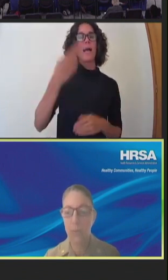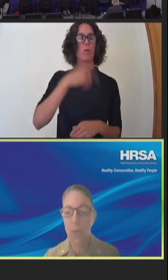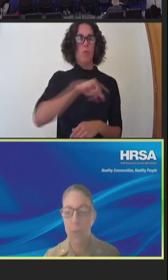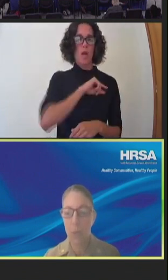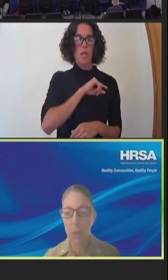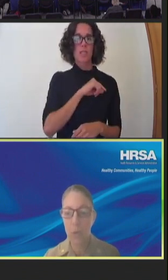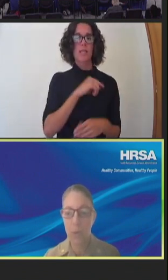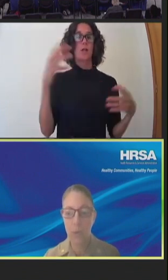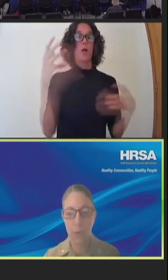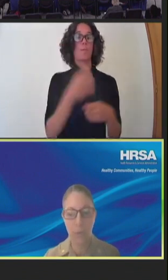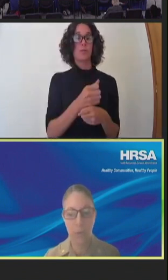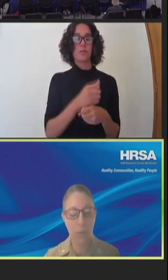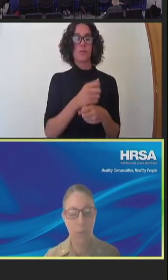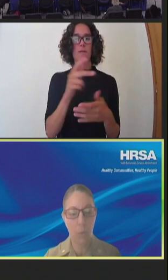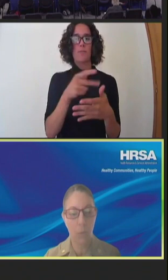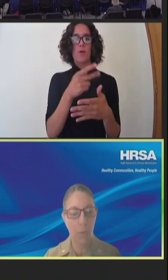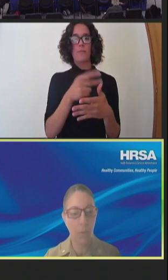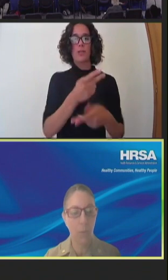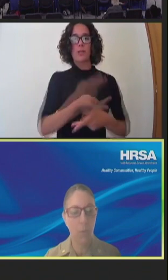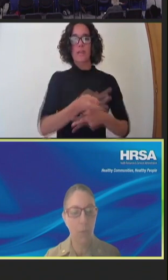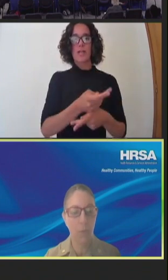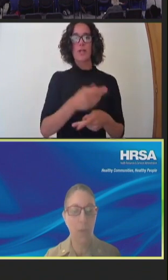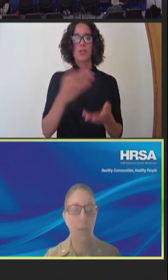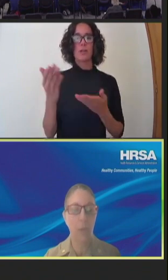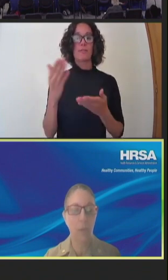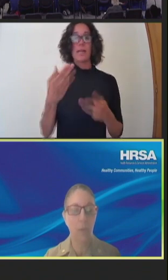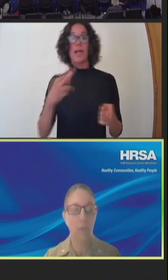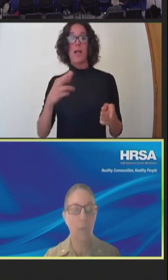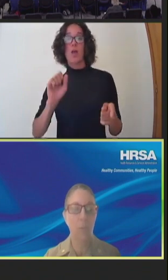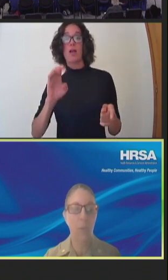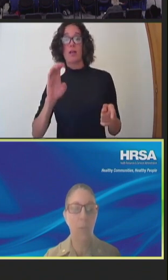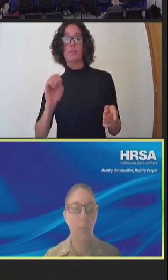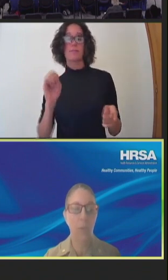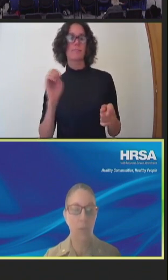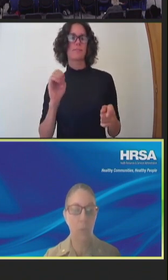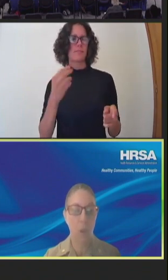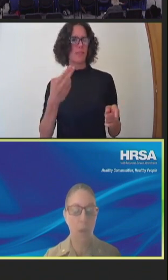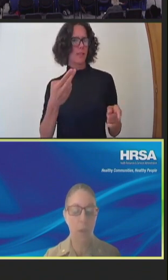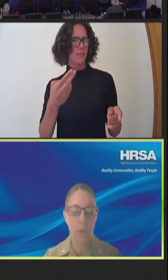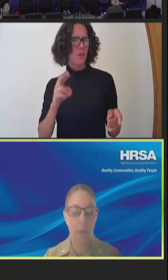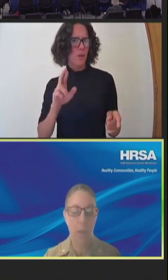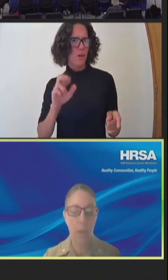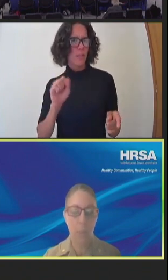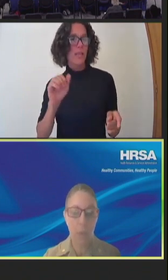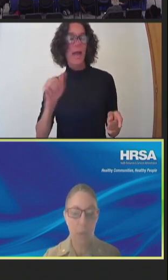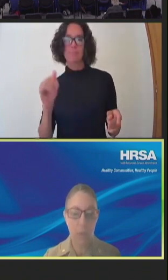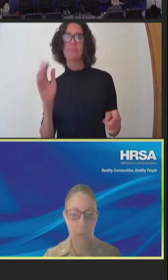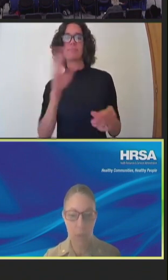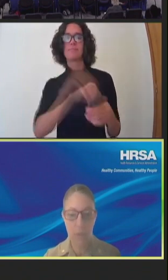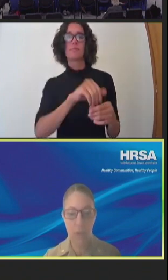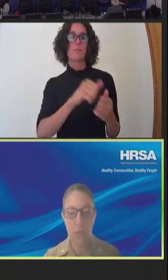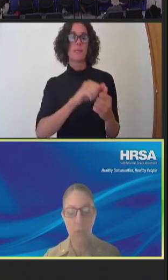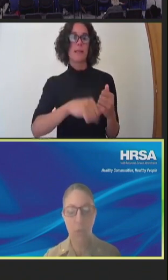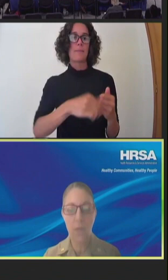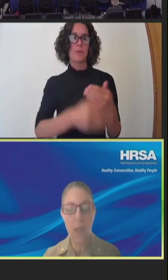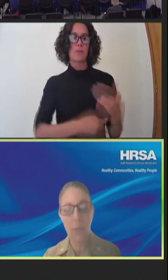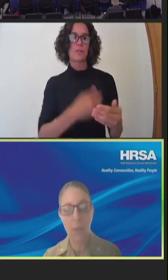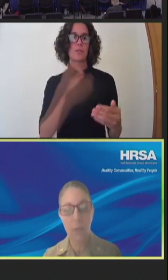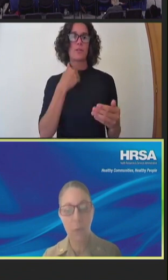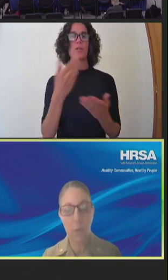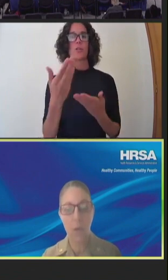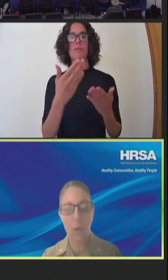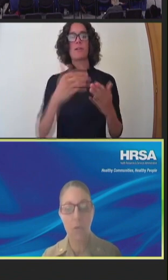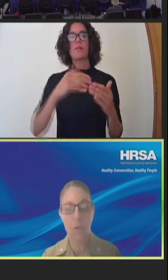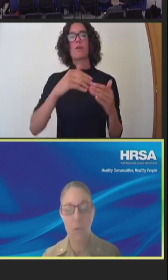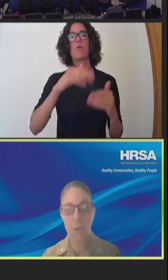comprehensive primary care services to more than 30 million medically underserved people nationwide, especially for individuals and families